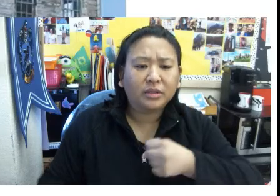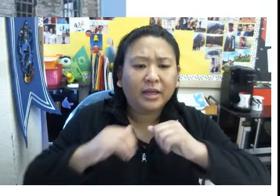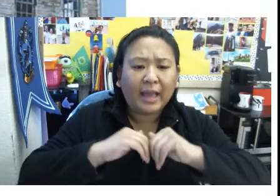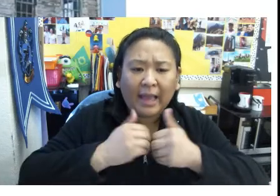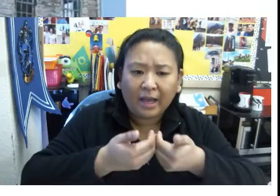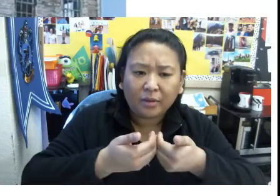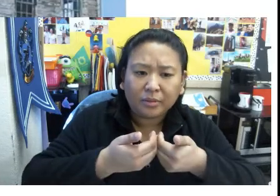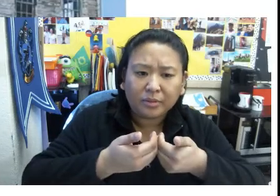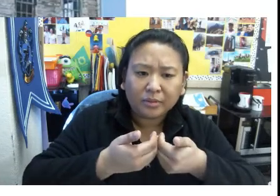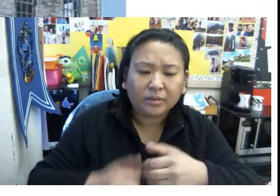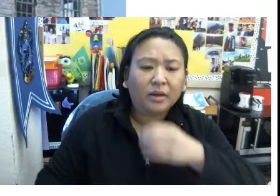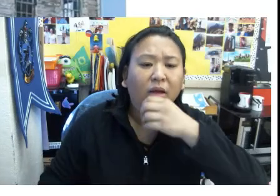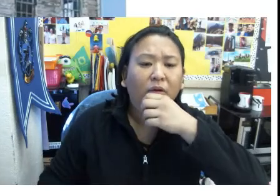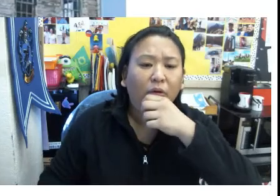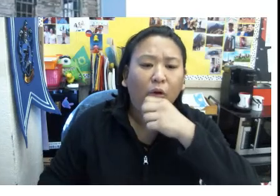Old. How?